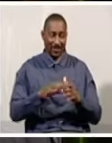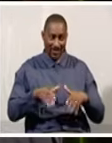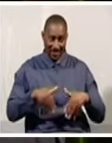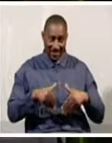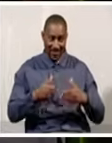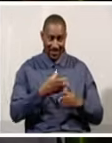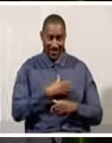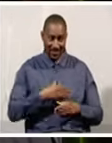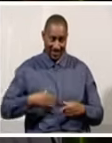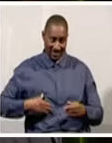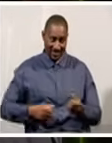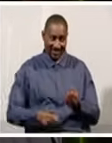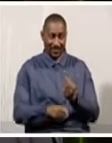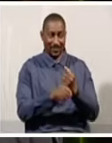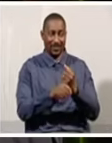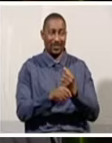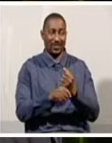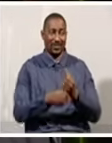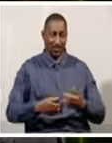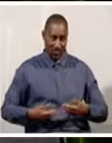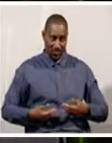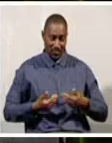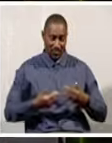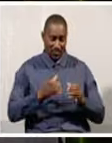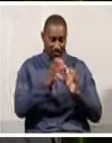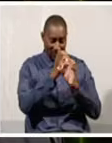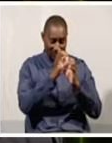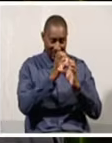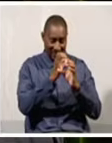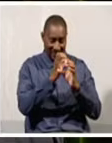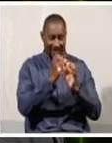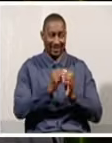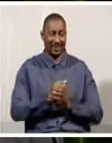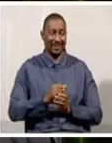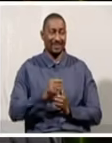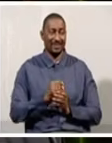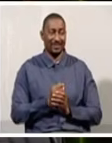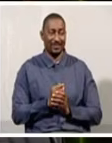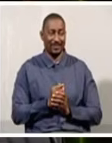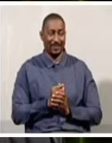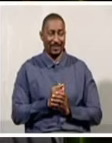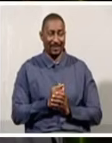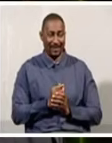has played, you know, the support for young people, the support for young journalists, World Press Freedom, the